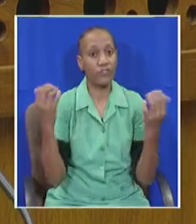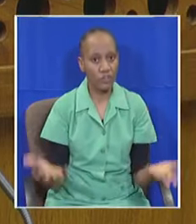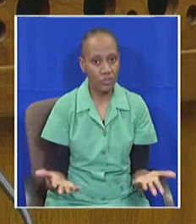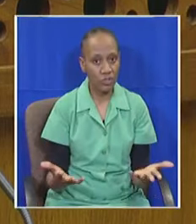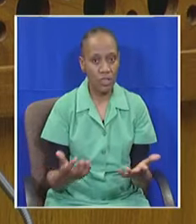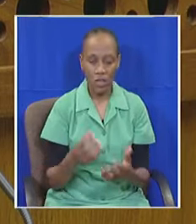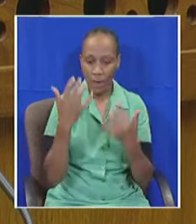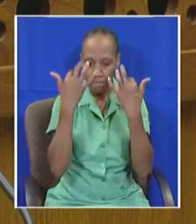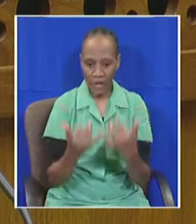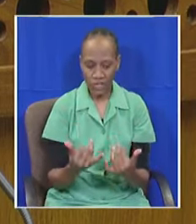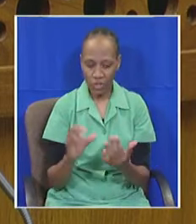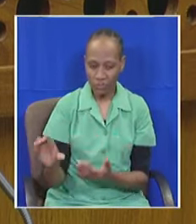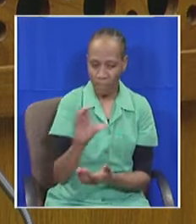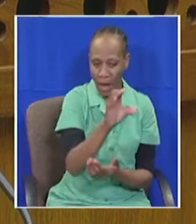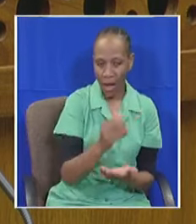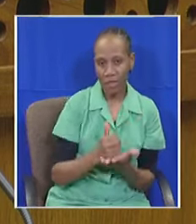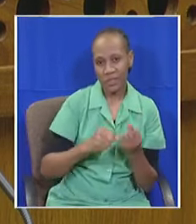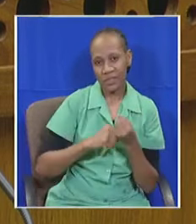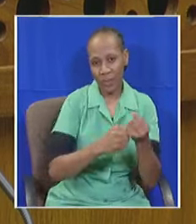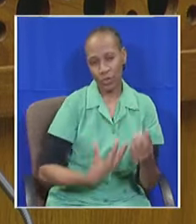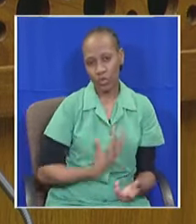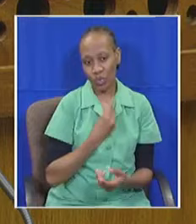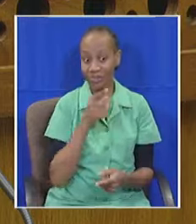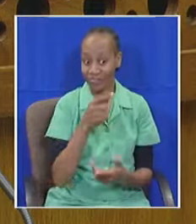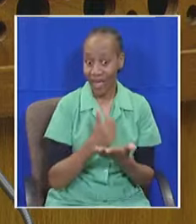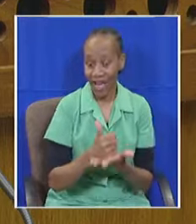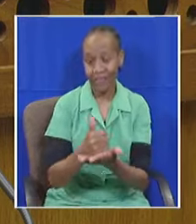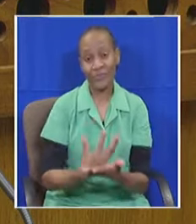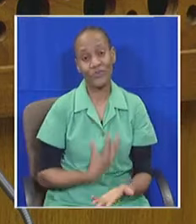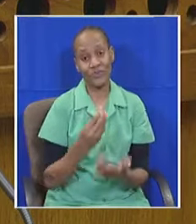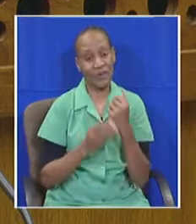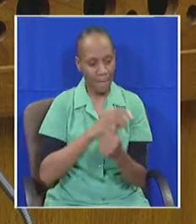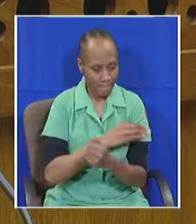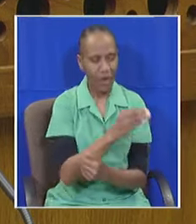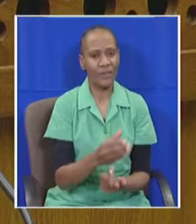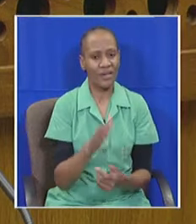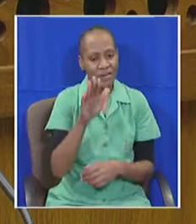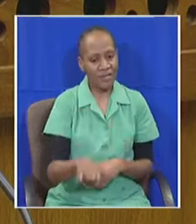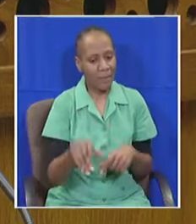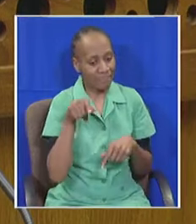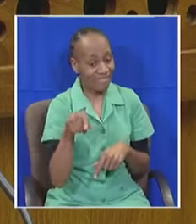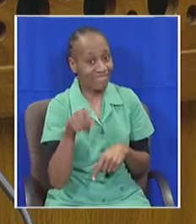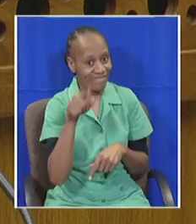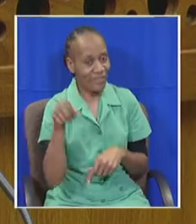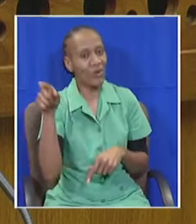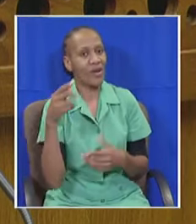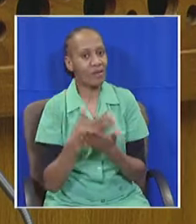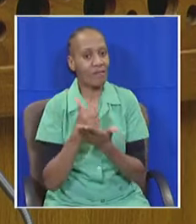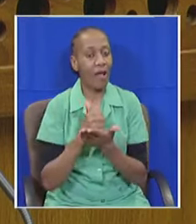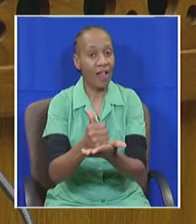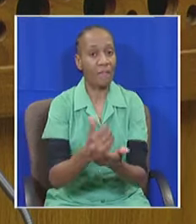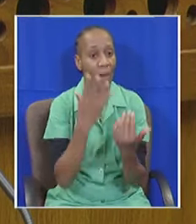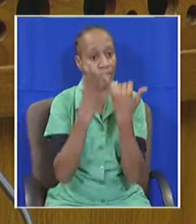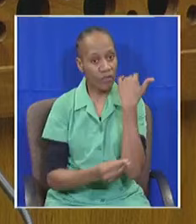young people is the key to their development and empowerment. It is a step in the right direction in the alleviation of